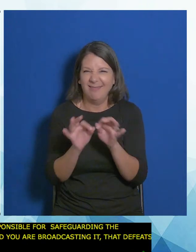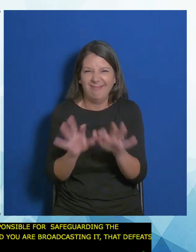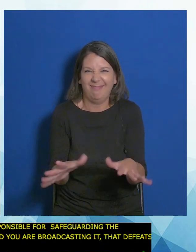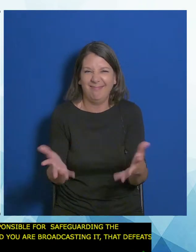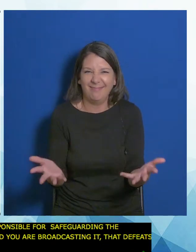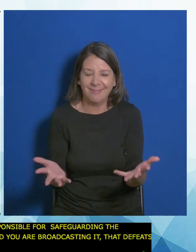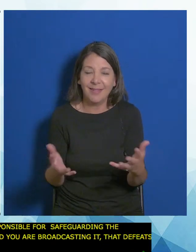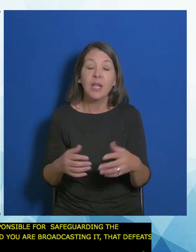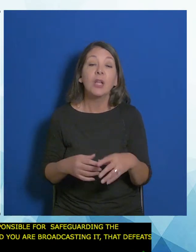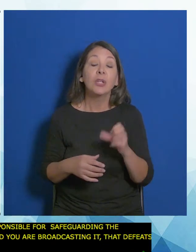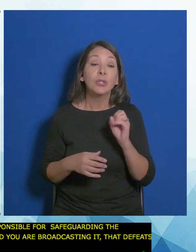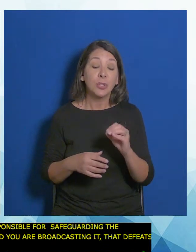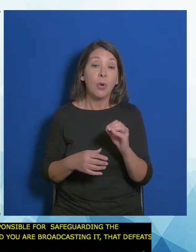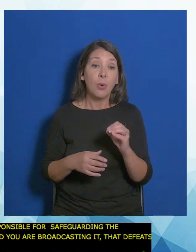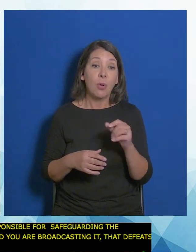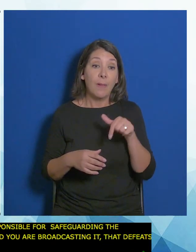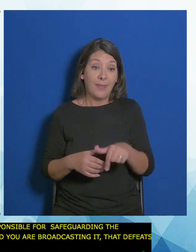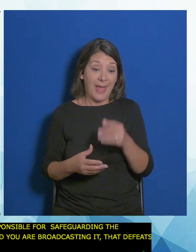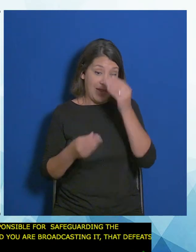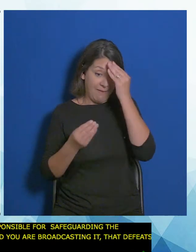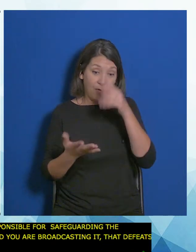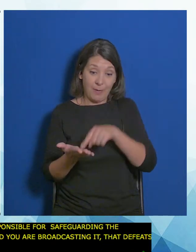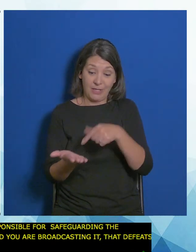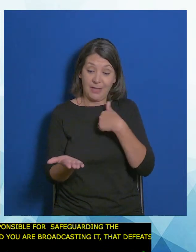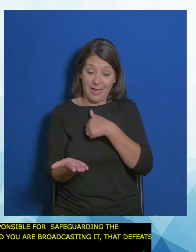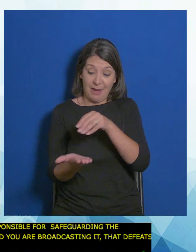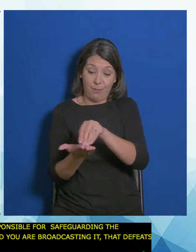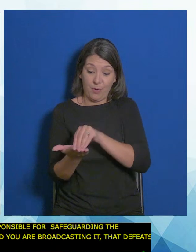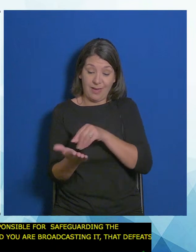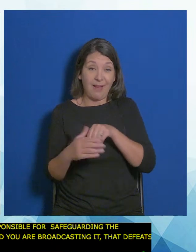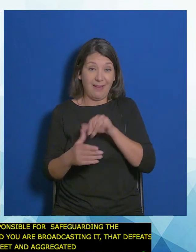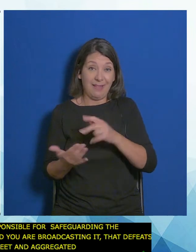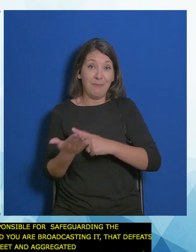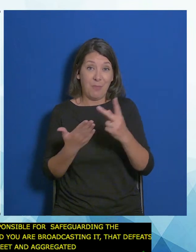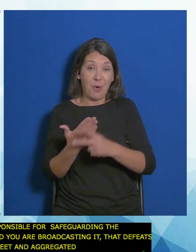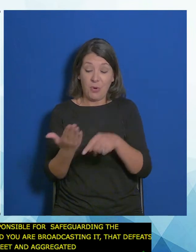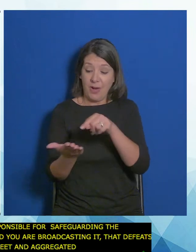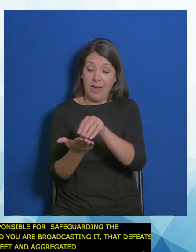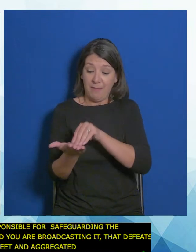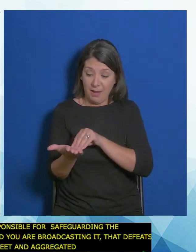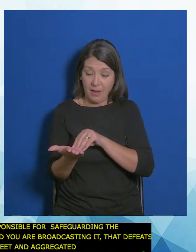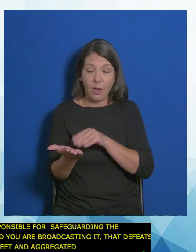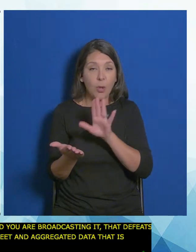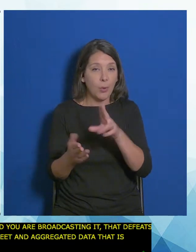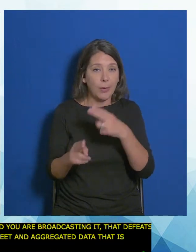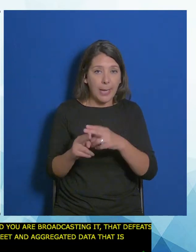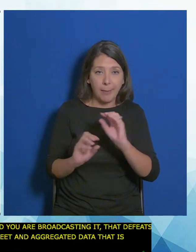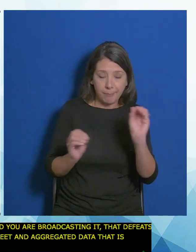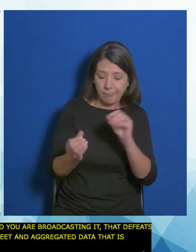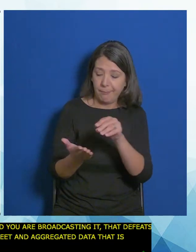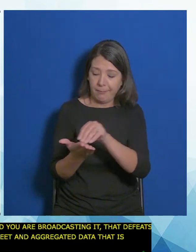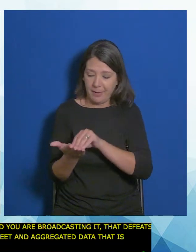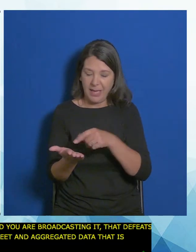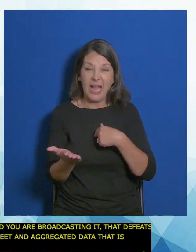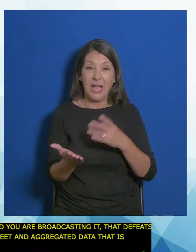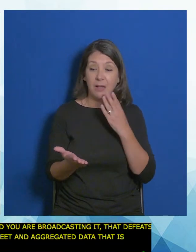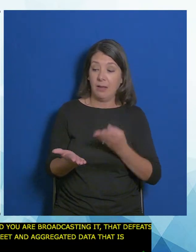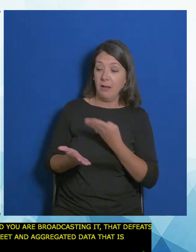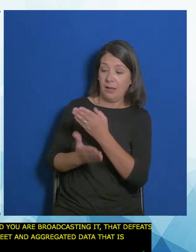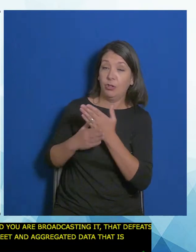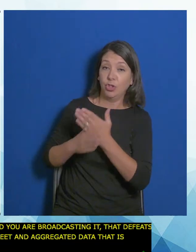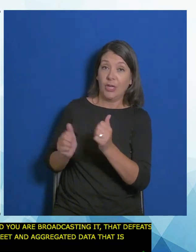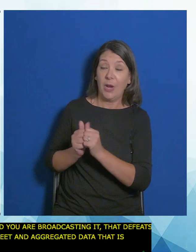as I stated before, the aggregated data that is gathered from the program will be shared with the superintendent and the board, just